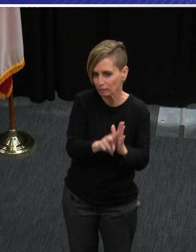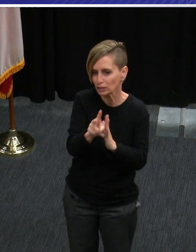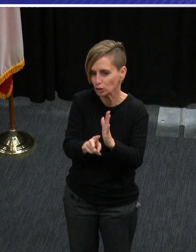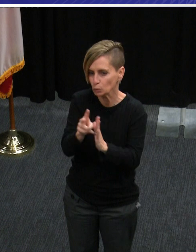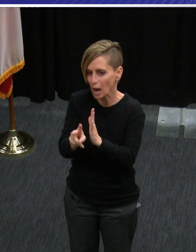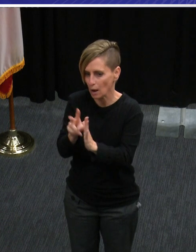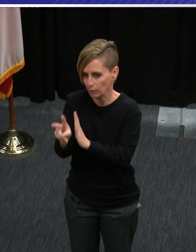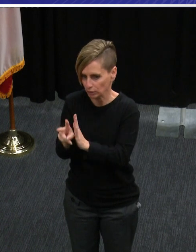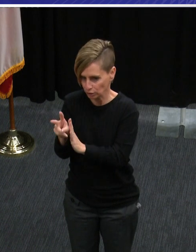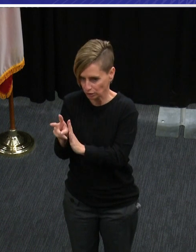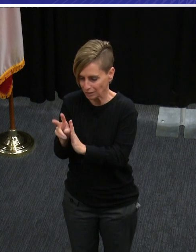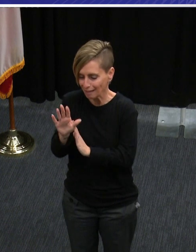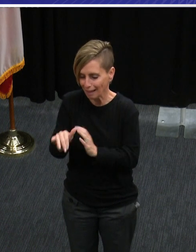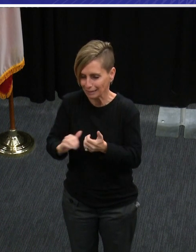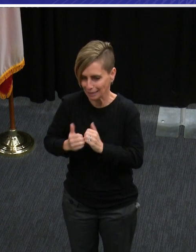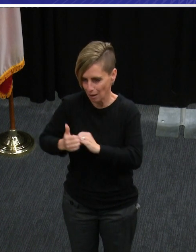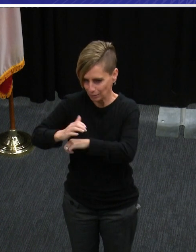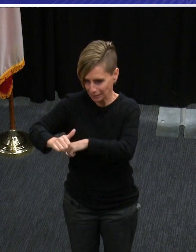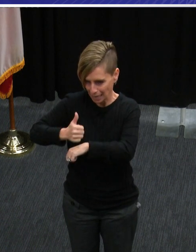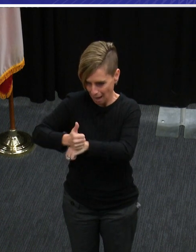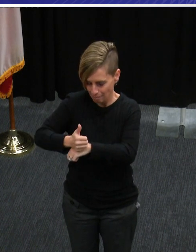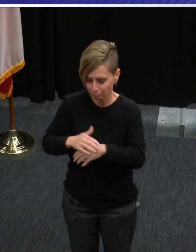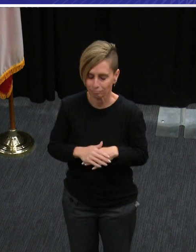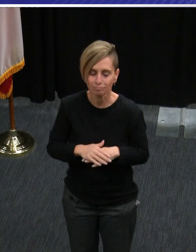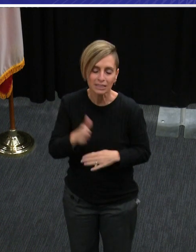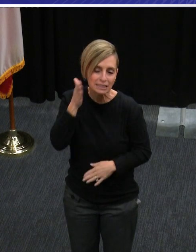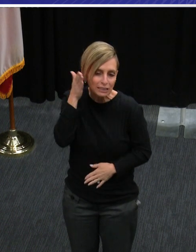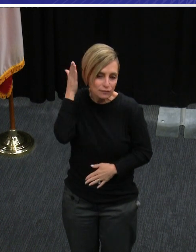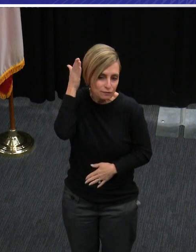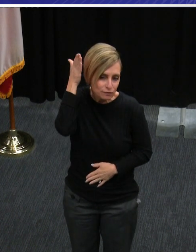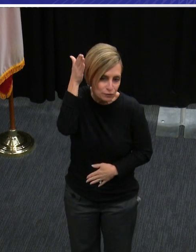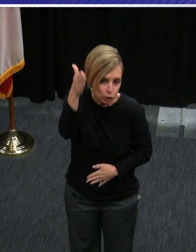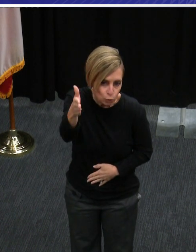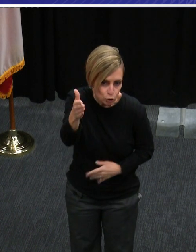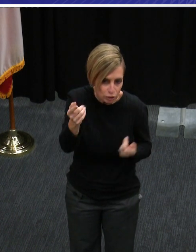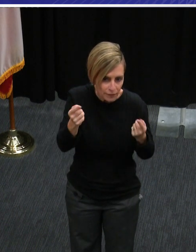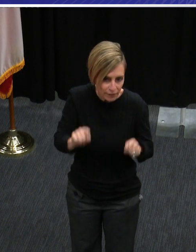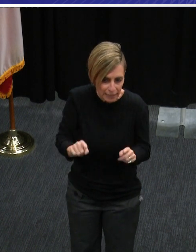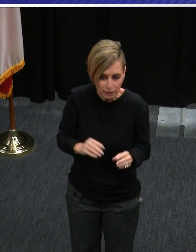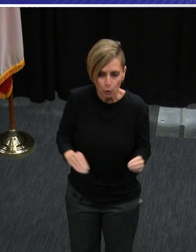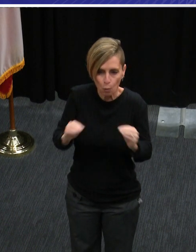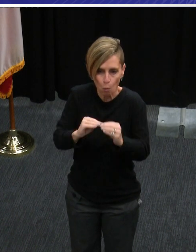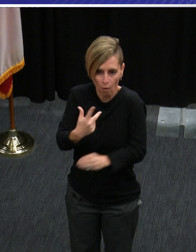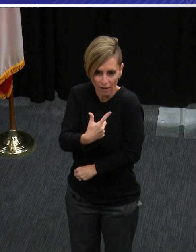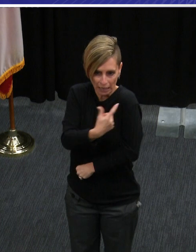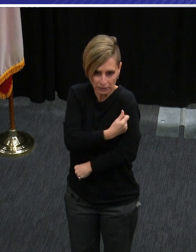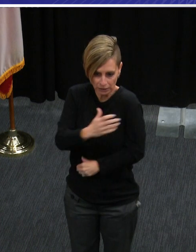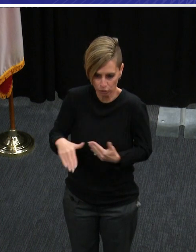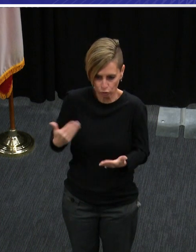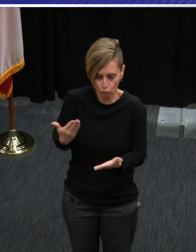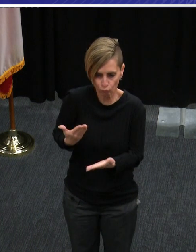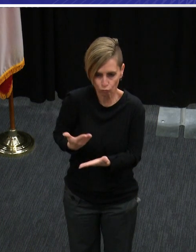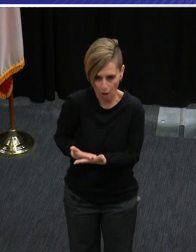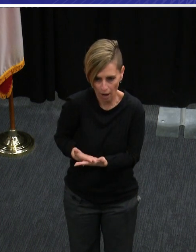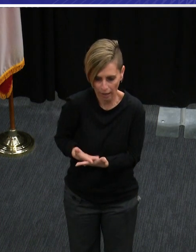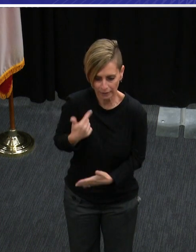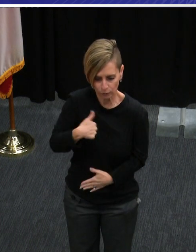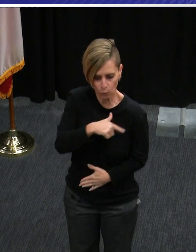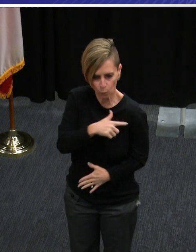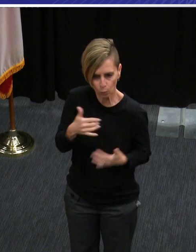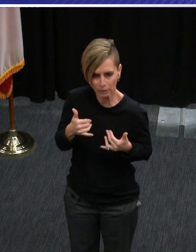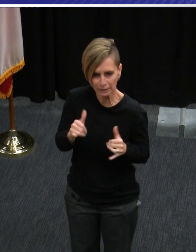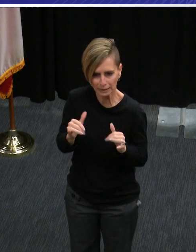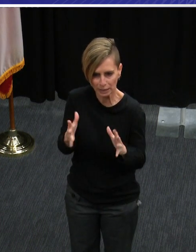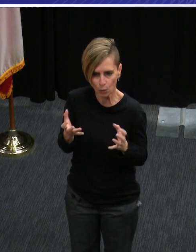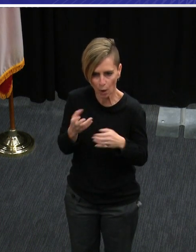scheduled. And then in the future, with all future events, as more vaccine comes in, we do want to use a